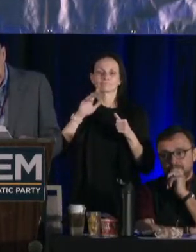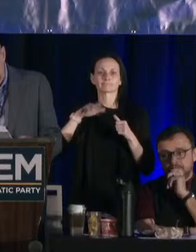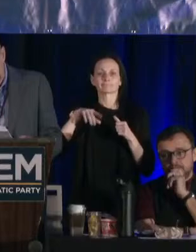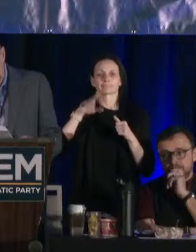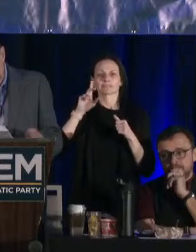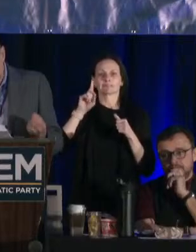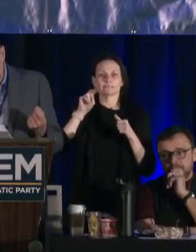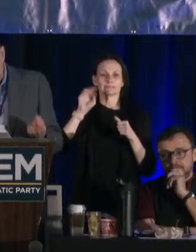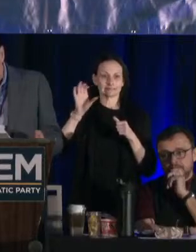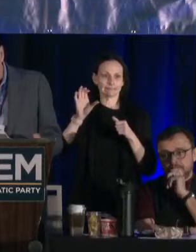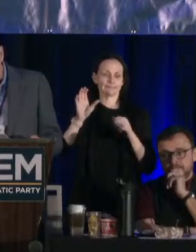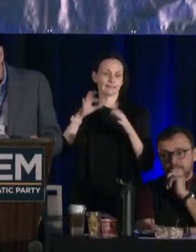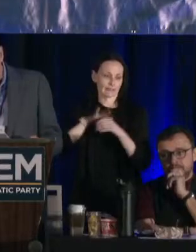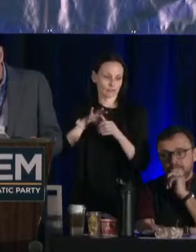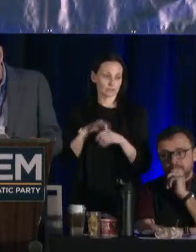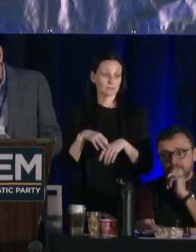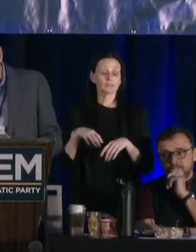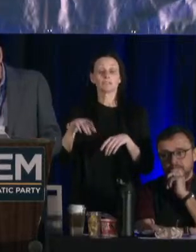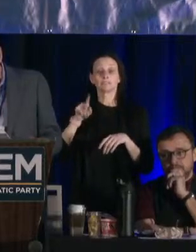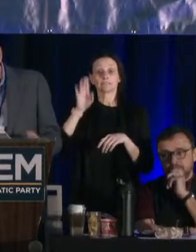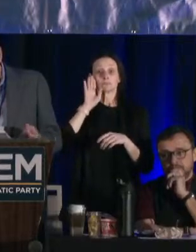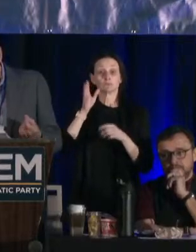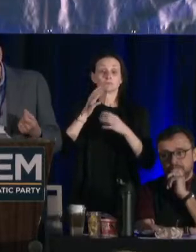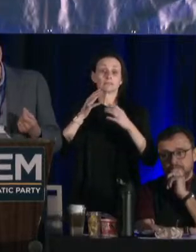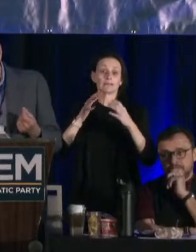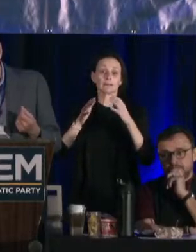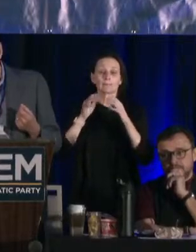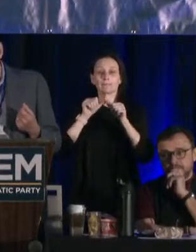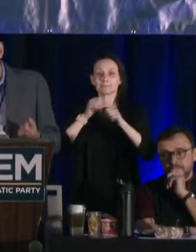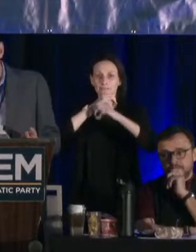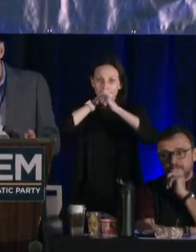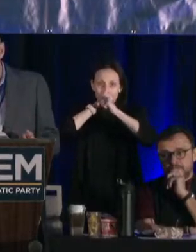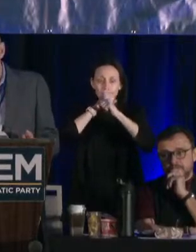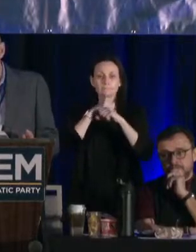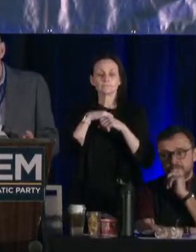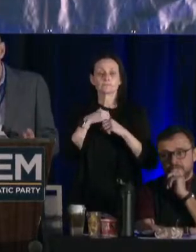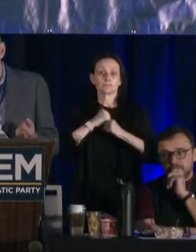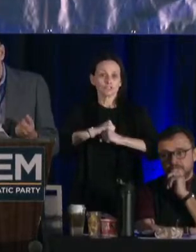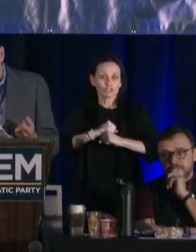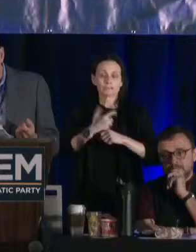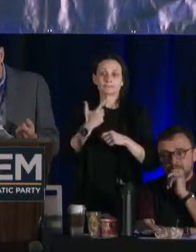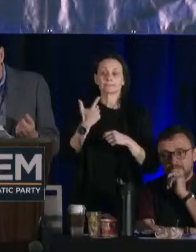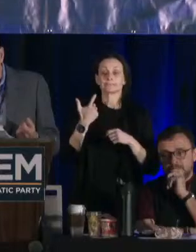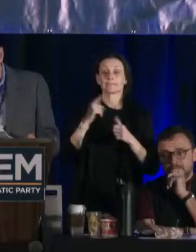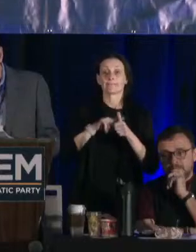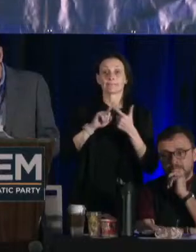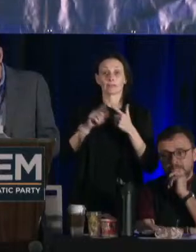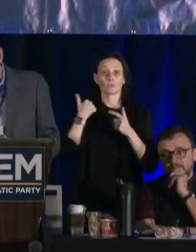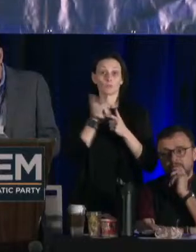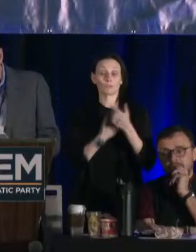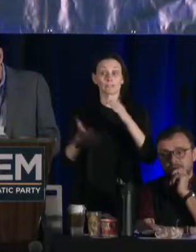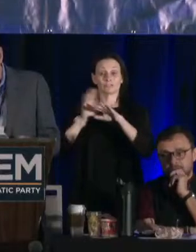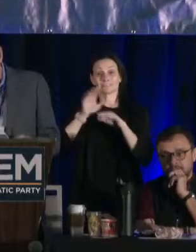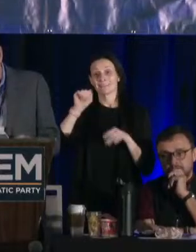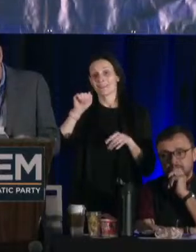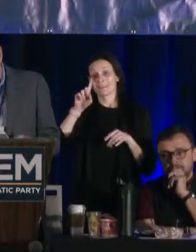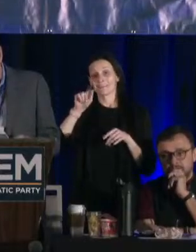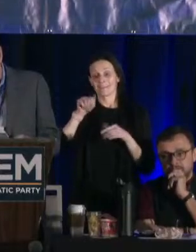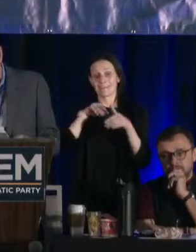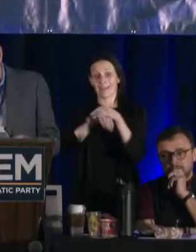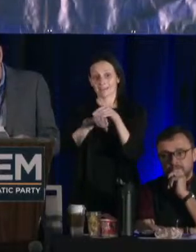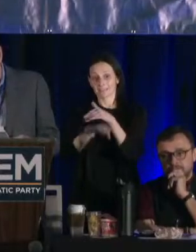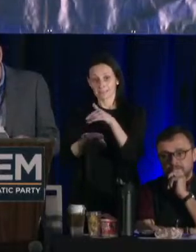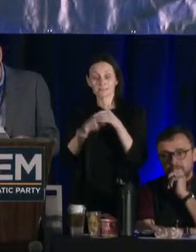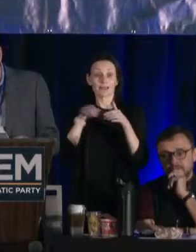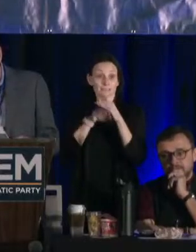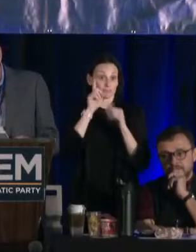election yesterday. This will also maintain security, and another thing that we're doing is that we're increasing ADA access and access